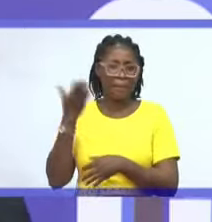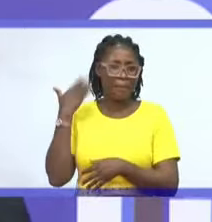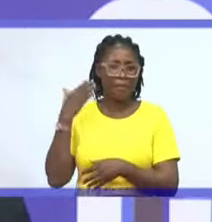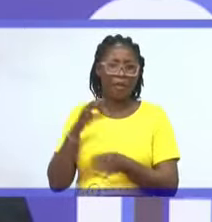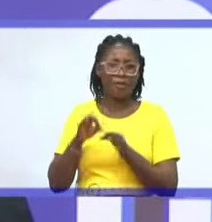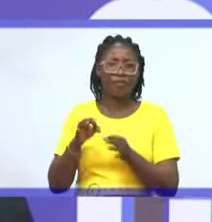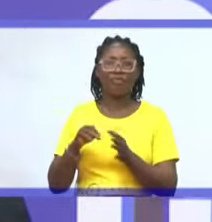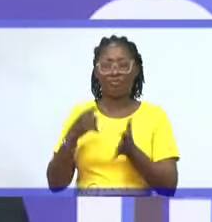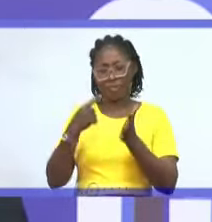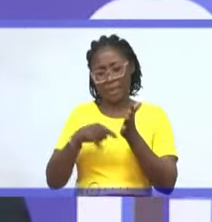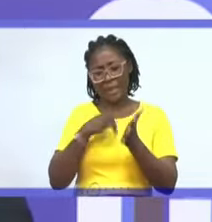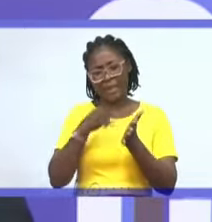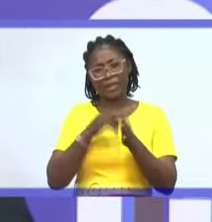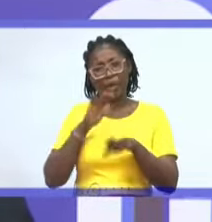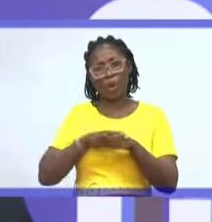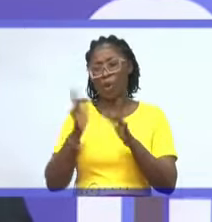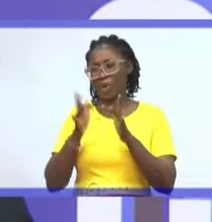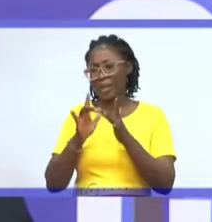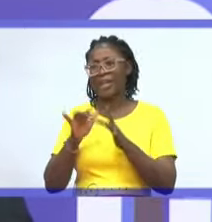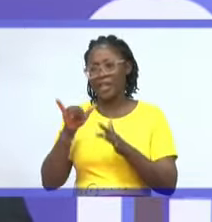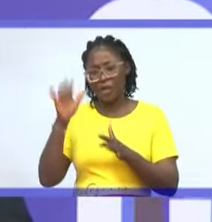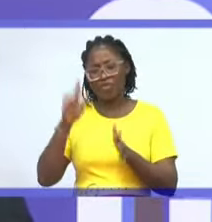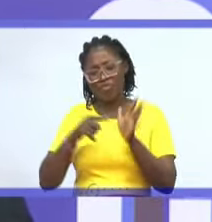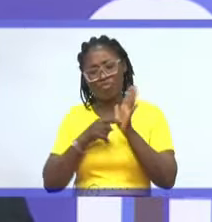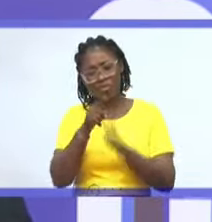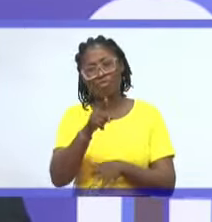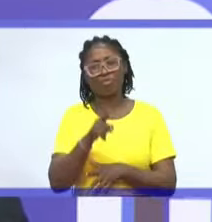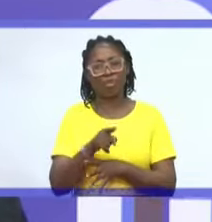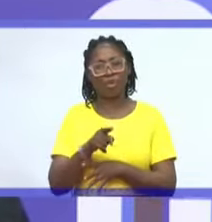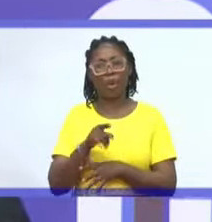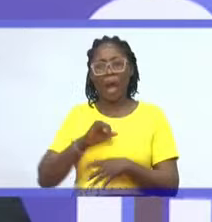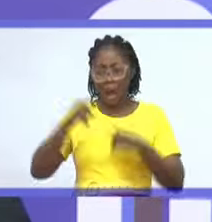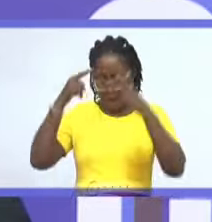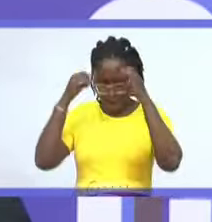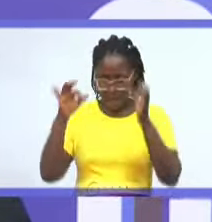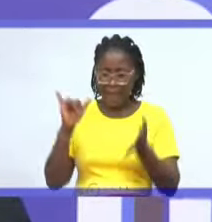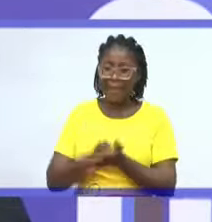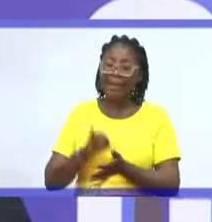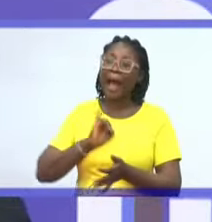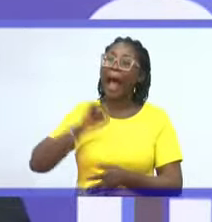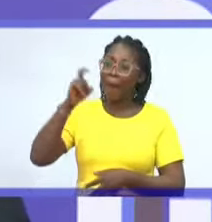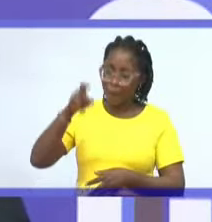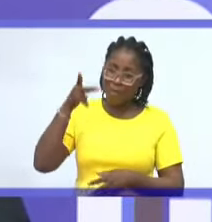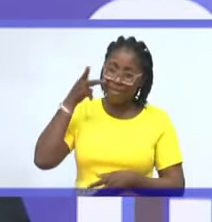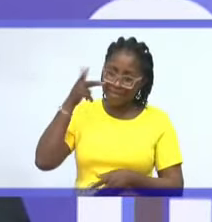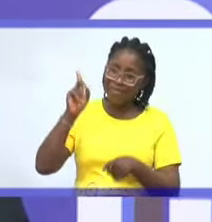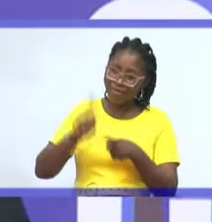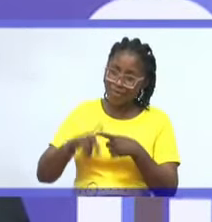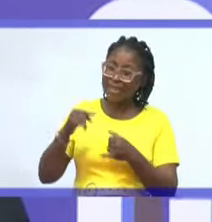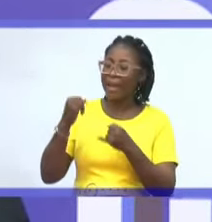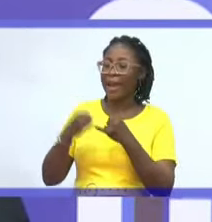London and say, property in this area, they showed me. So I decided I must see to the eight.